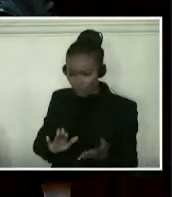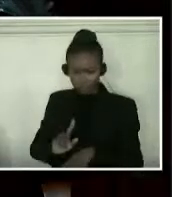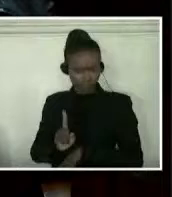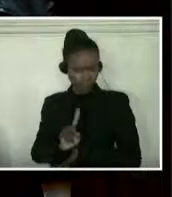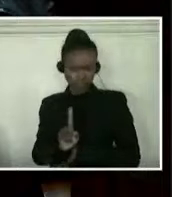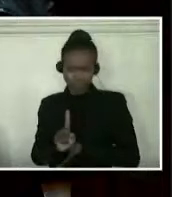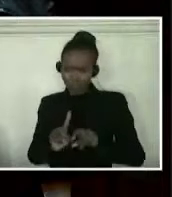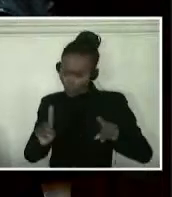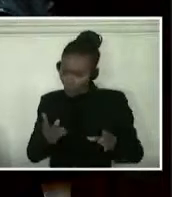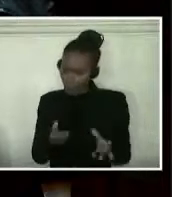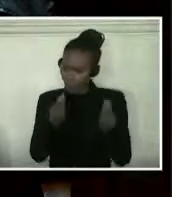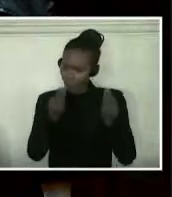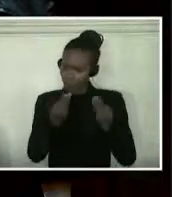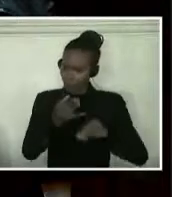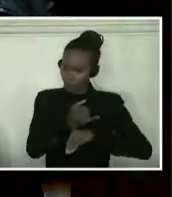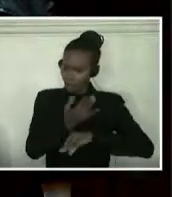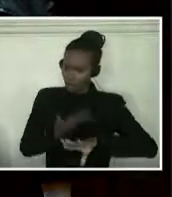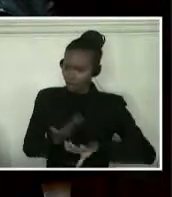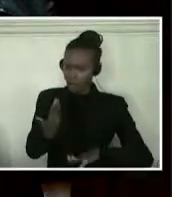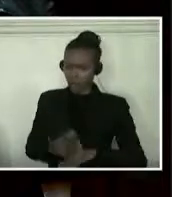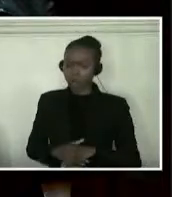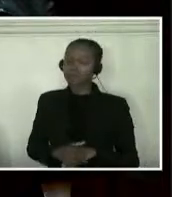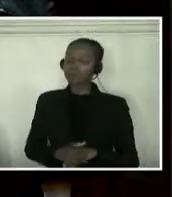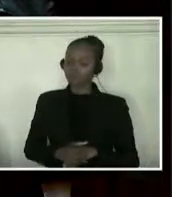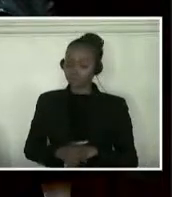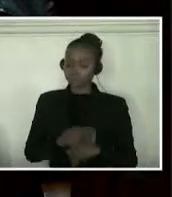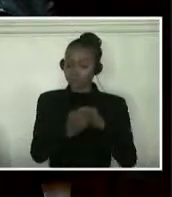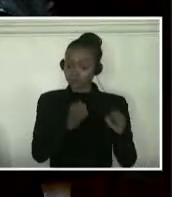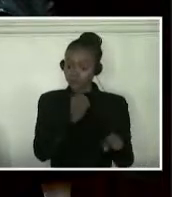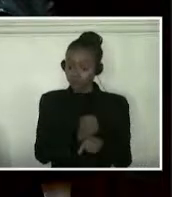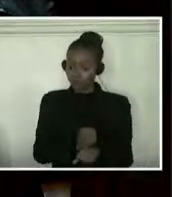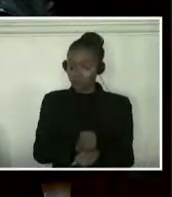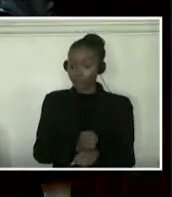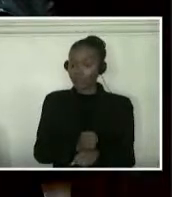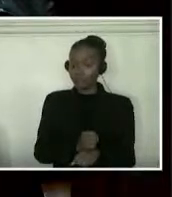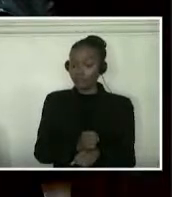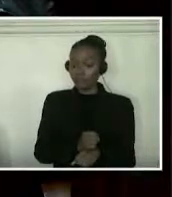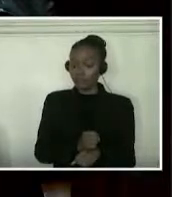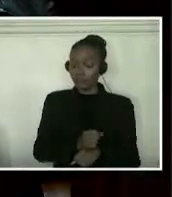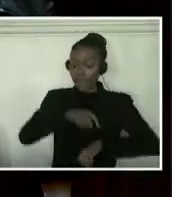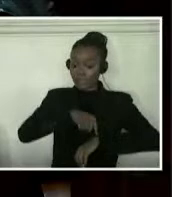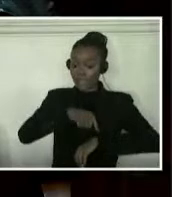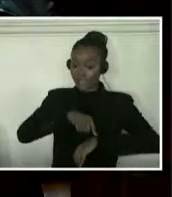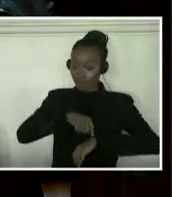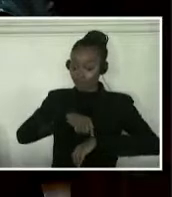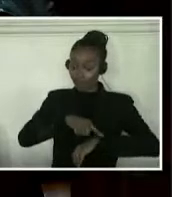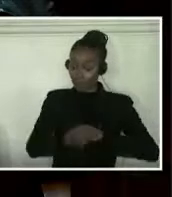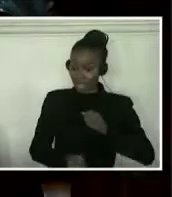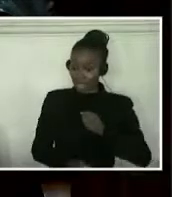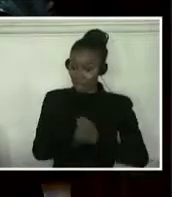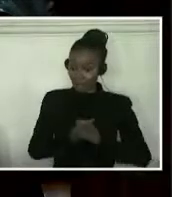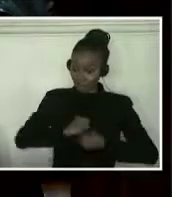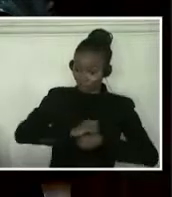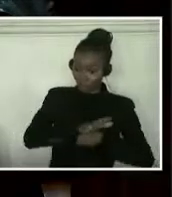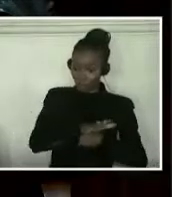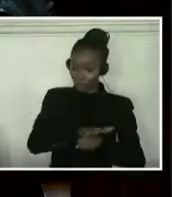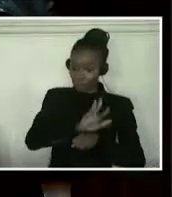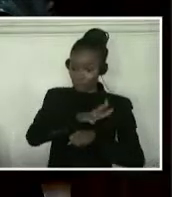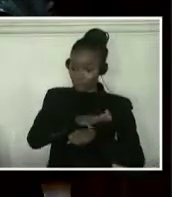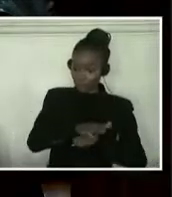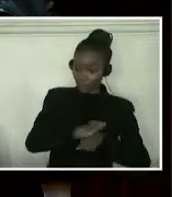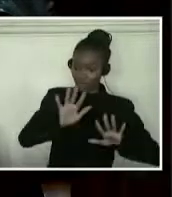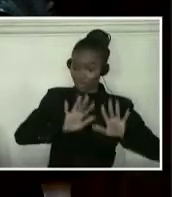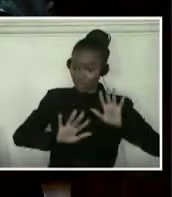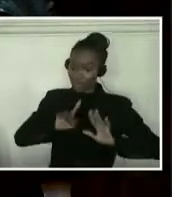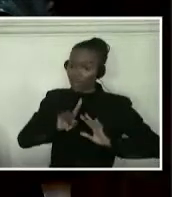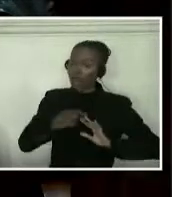2019 in 2019 just before the onset of coffee 19 we made we had made a commitment excuse me to screen